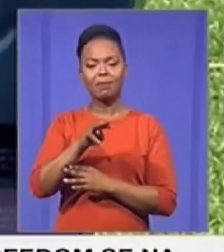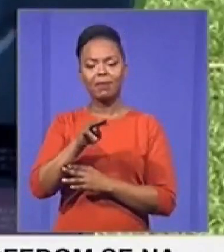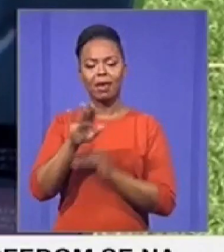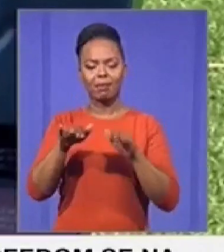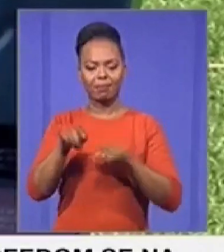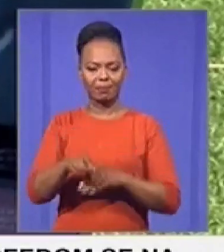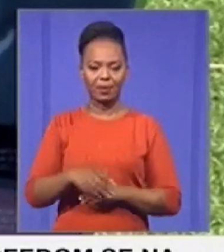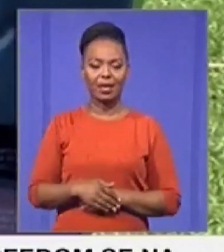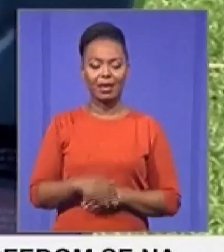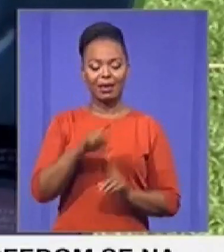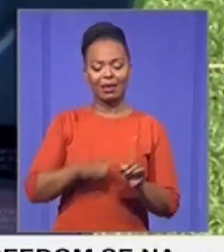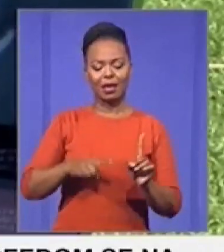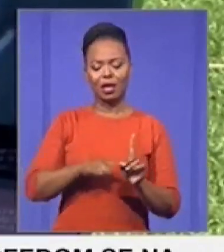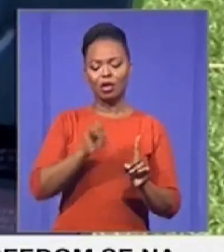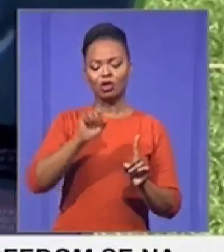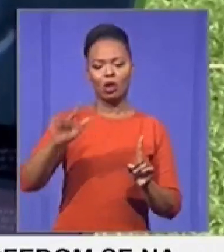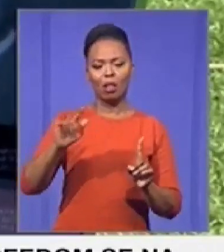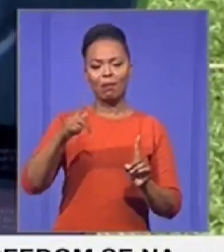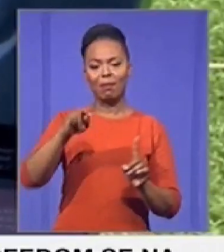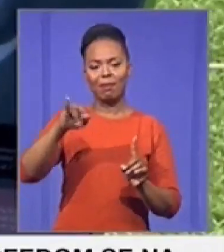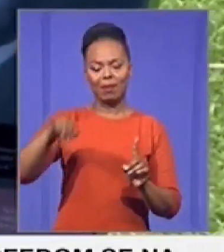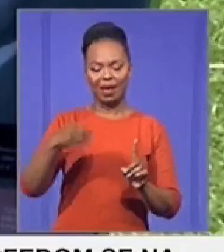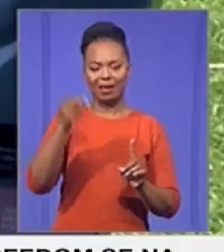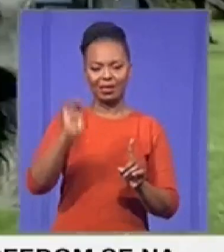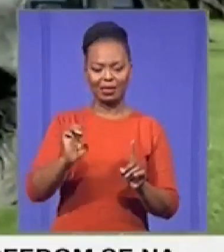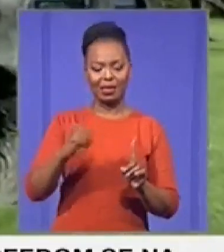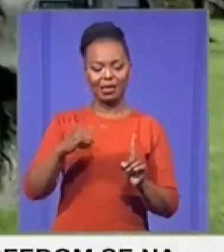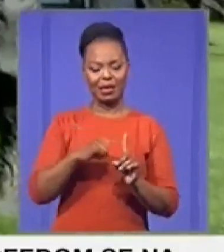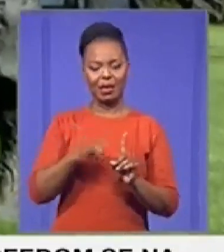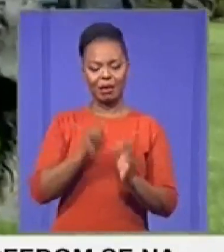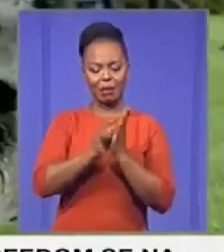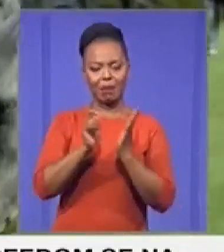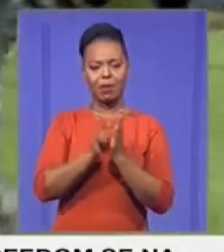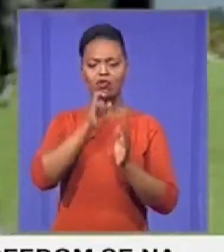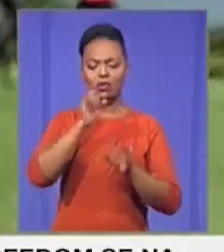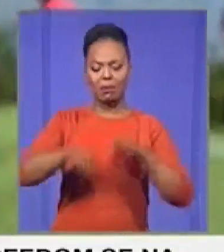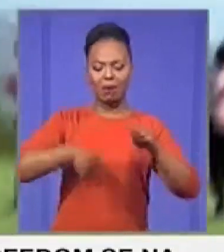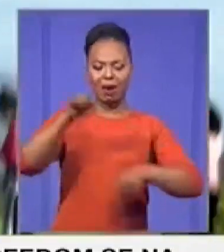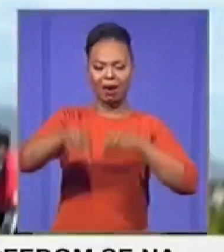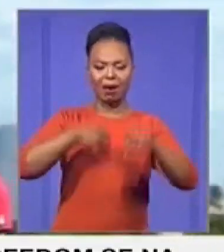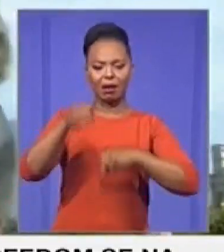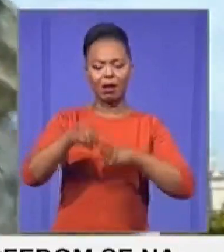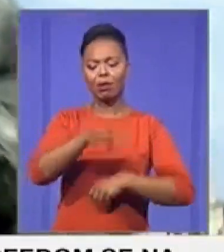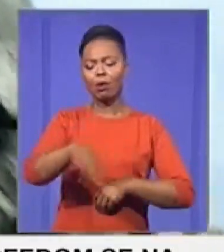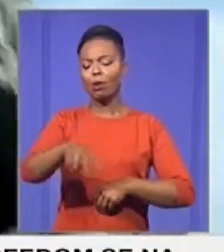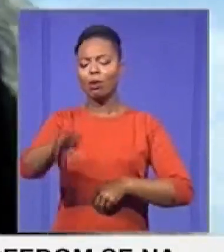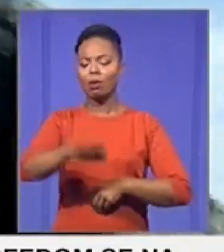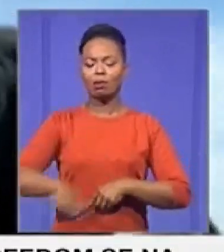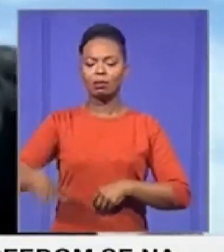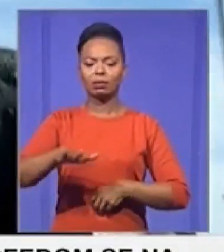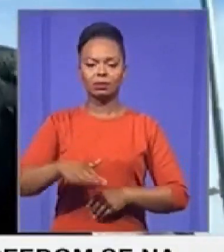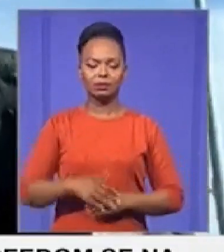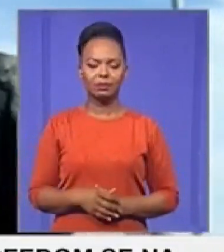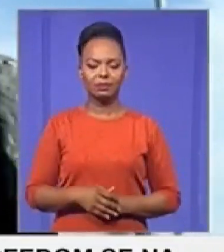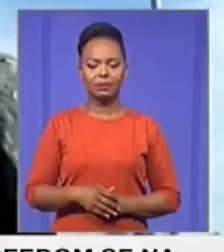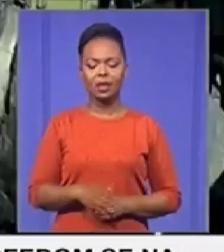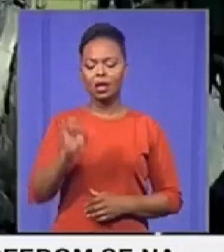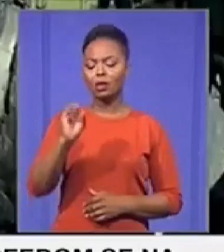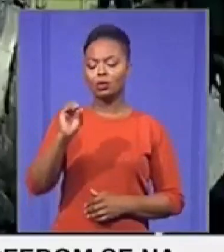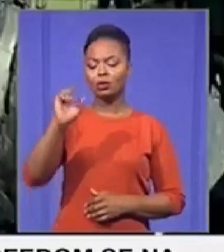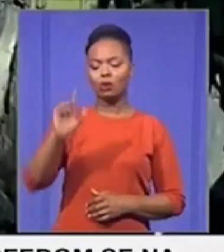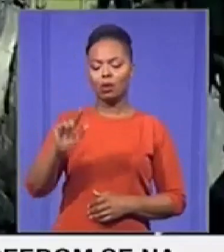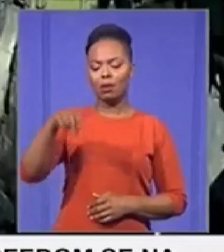ka teng e ne ile mongodi le moqolotsi wa ditaba ya ileng a sebedisa baesekele ho haola le naha. So Solplagi, he